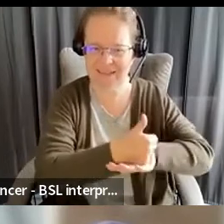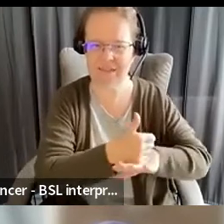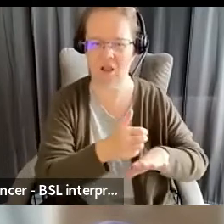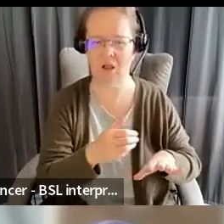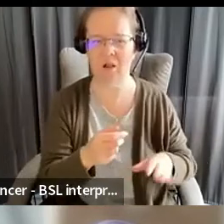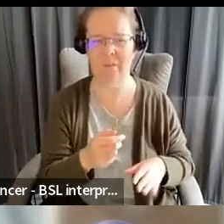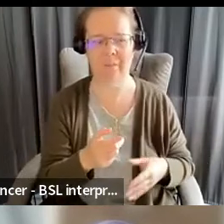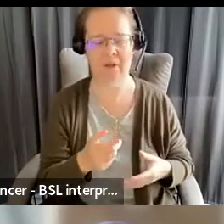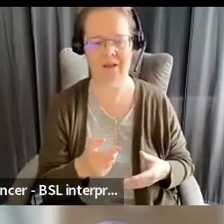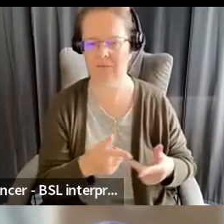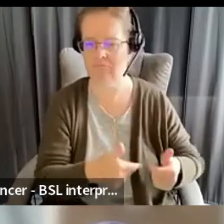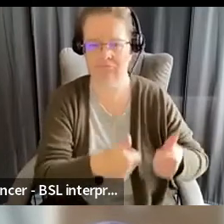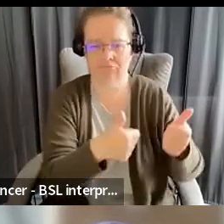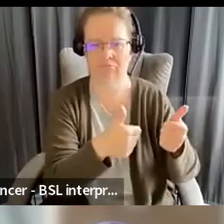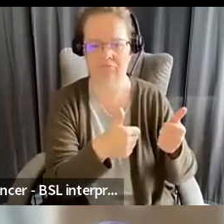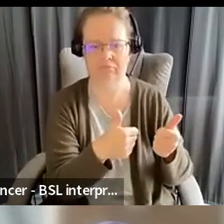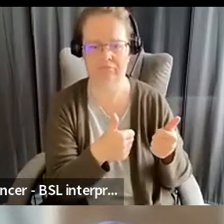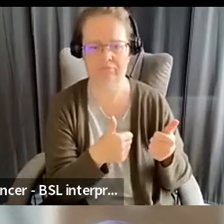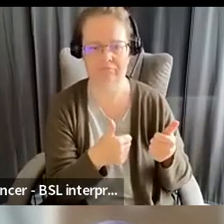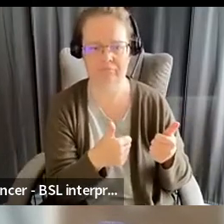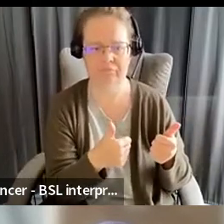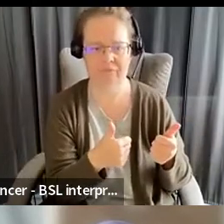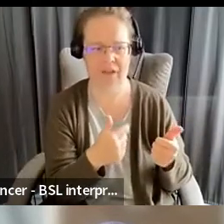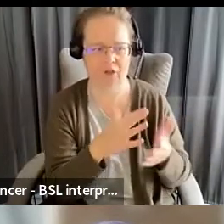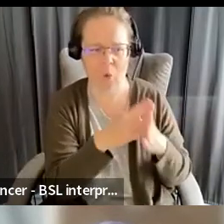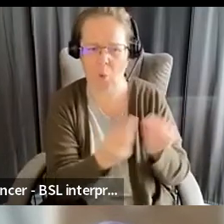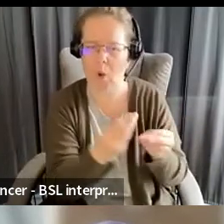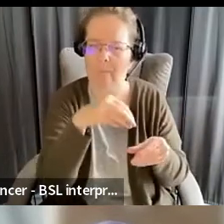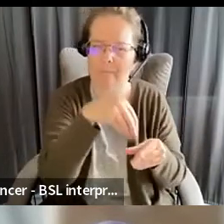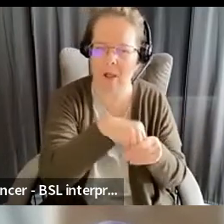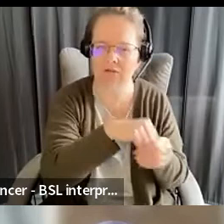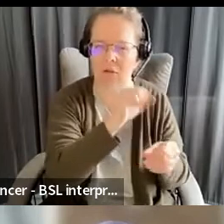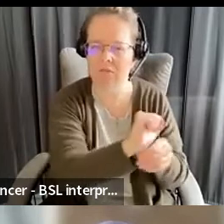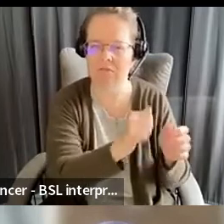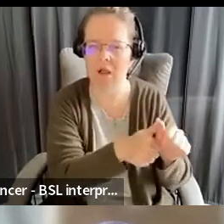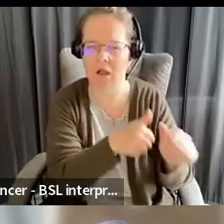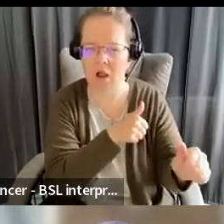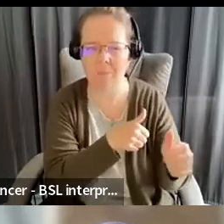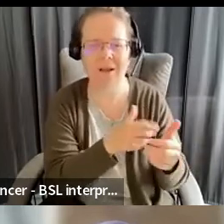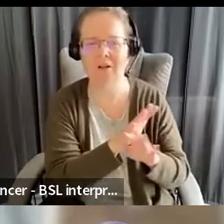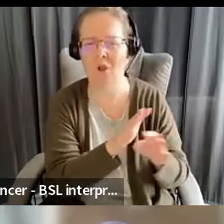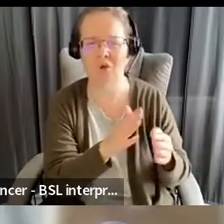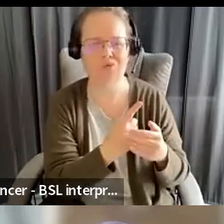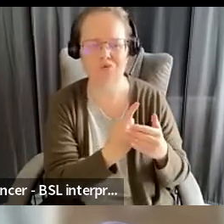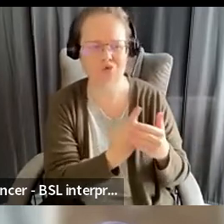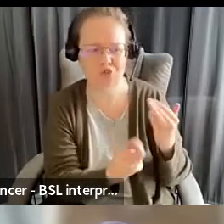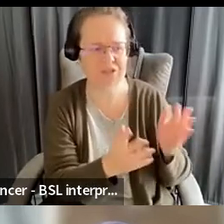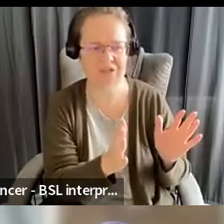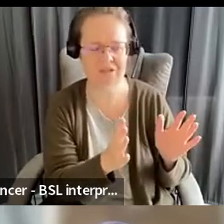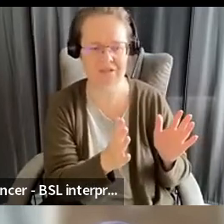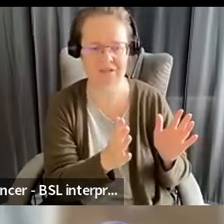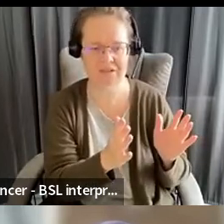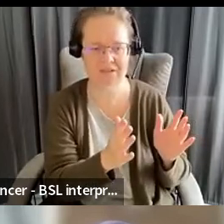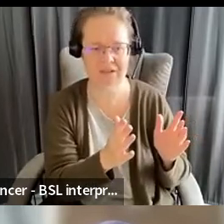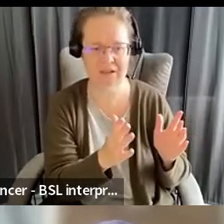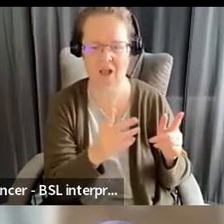it's great that it's so part of the company, and not just people that are quite distant, like